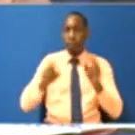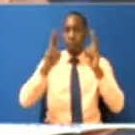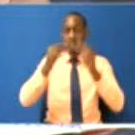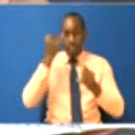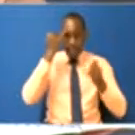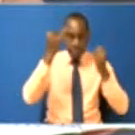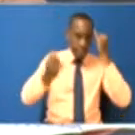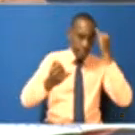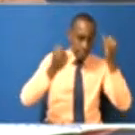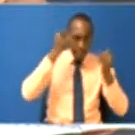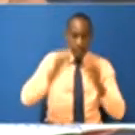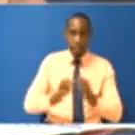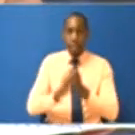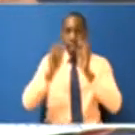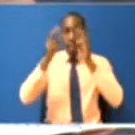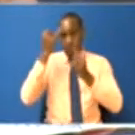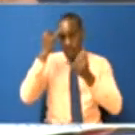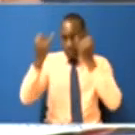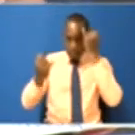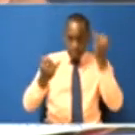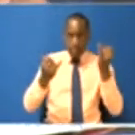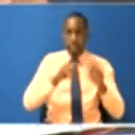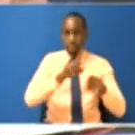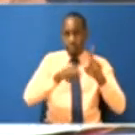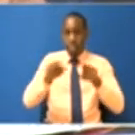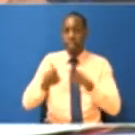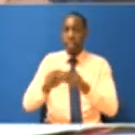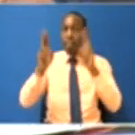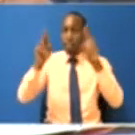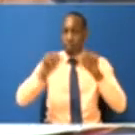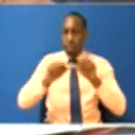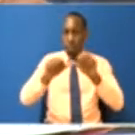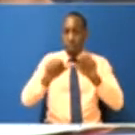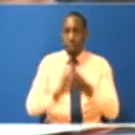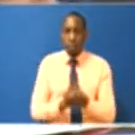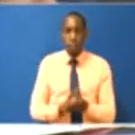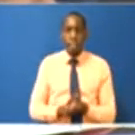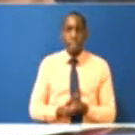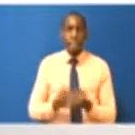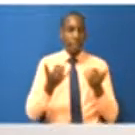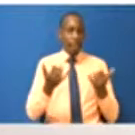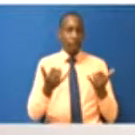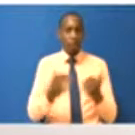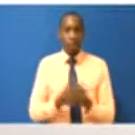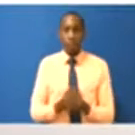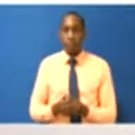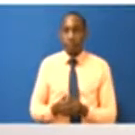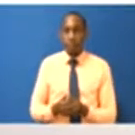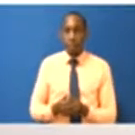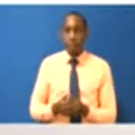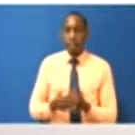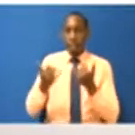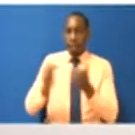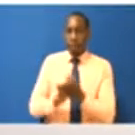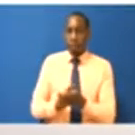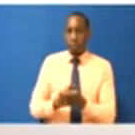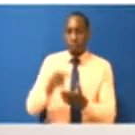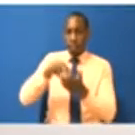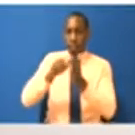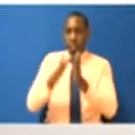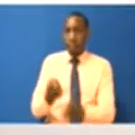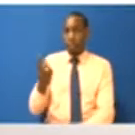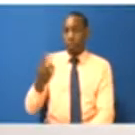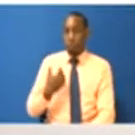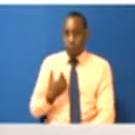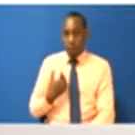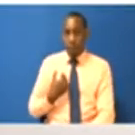ideology the issue of ideas it will be the same thing okay you want to talk about now on that simple so we have two candidates